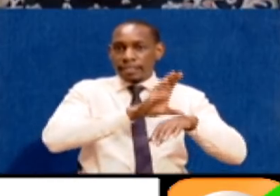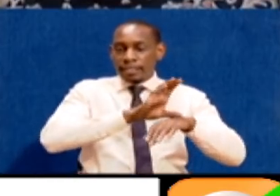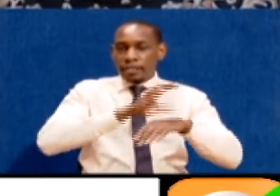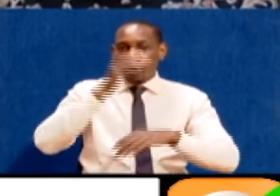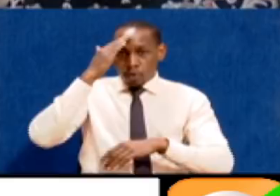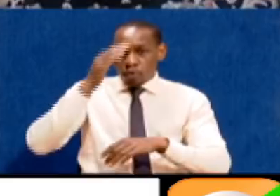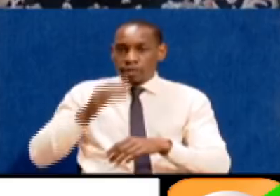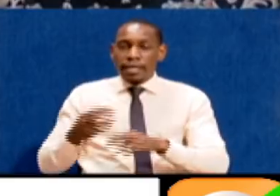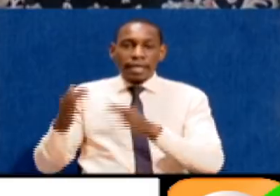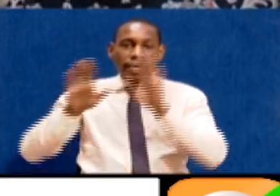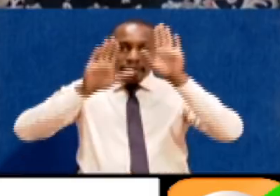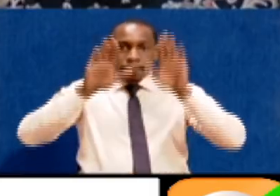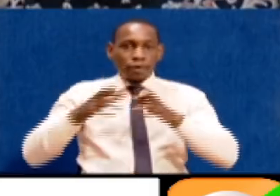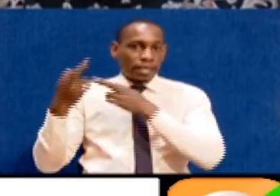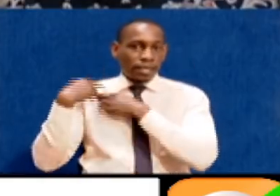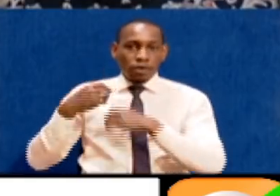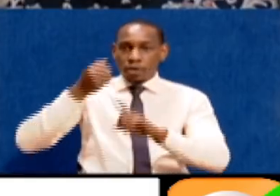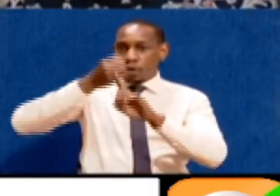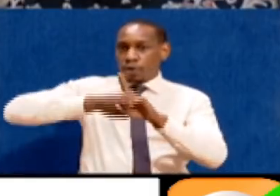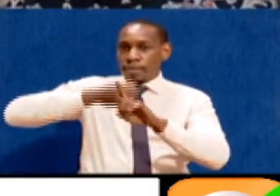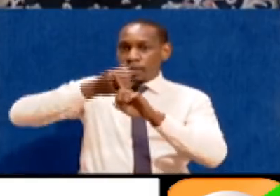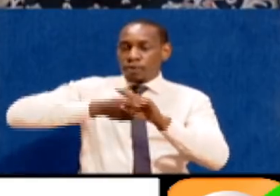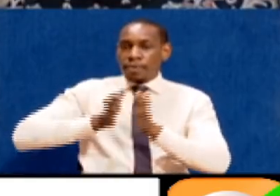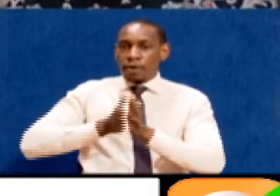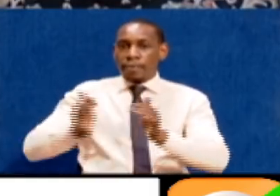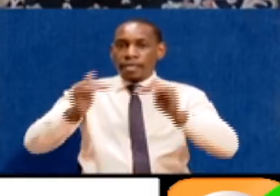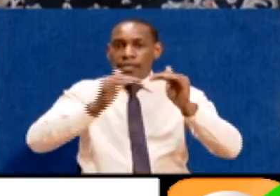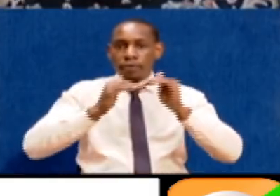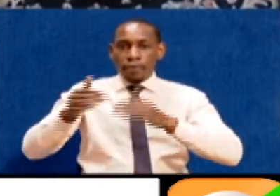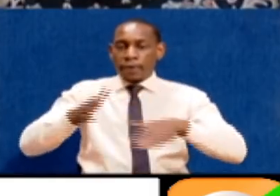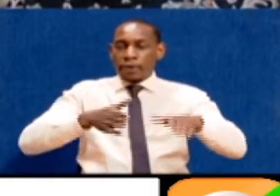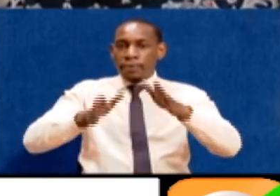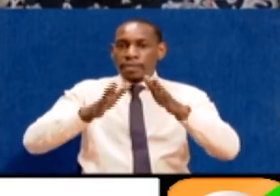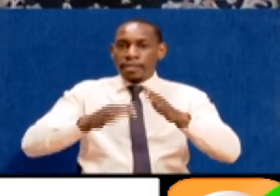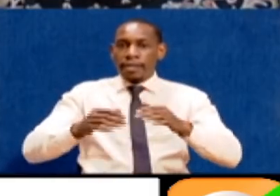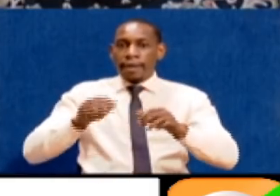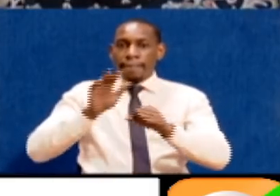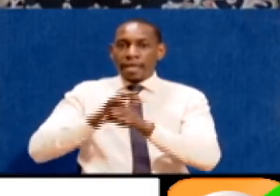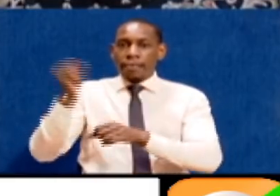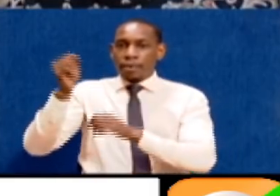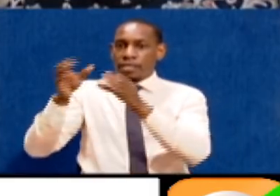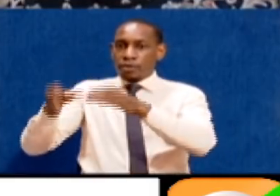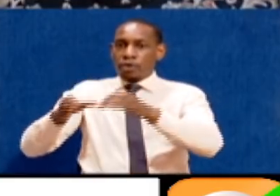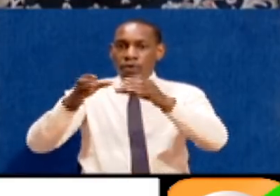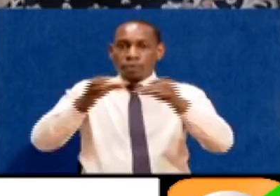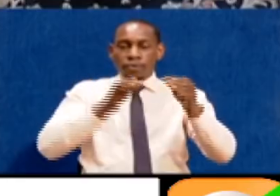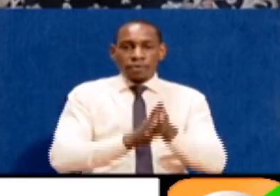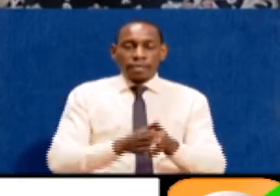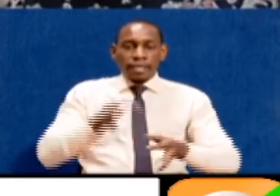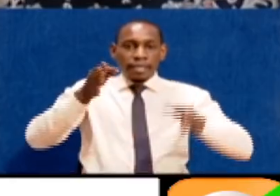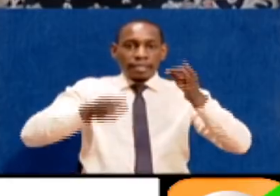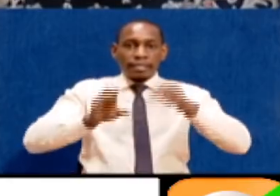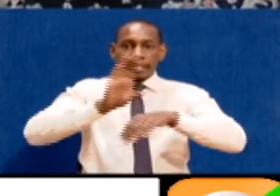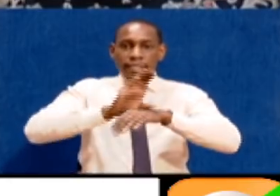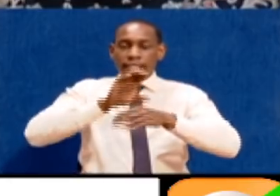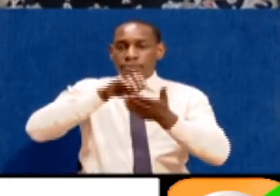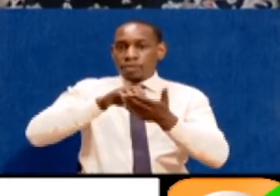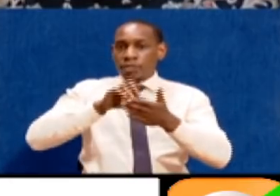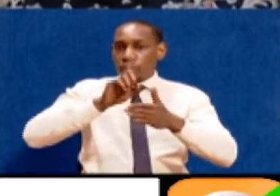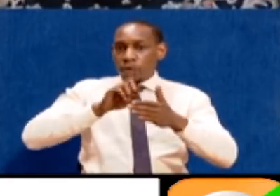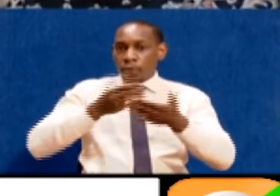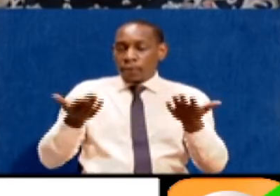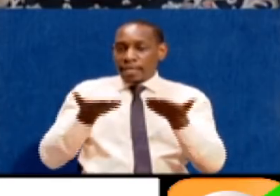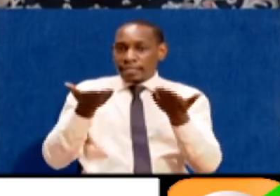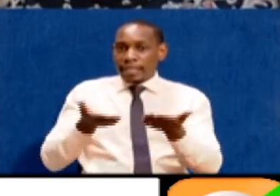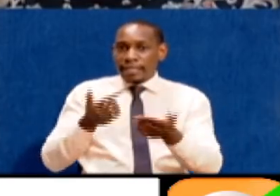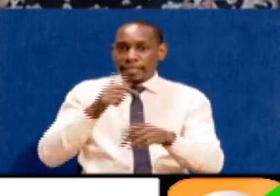known for its critical role in pushing for opening up of the democratic space, multi-party democracy, justice. Where is the church of the voice now? Especially